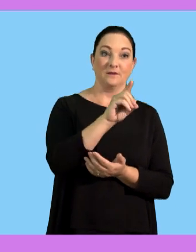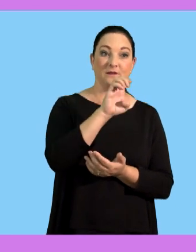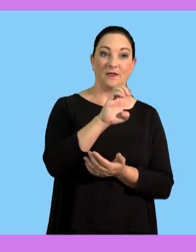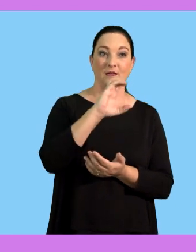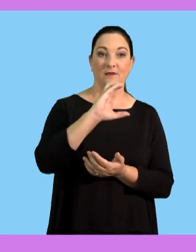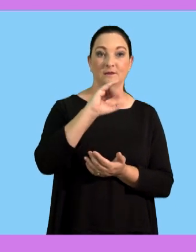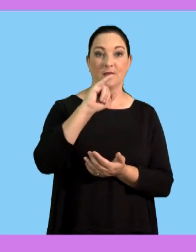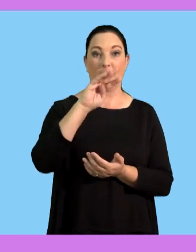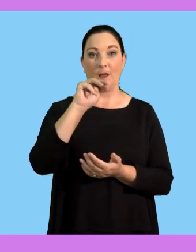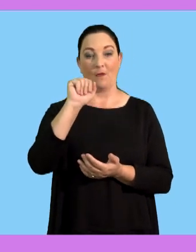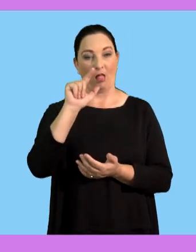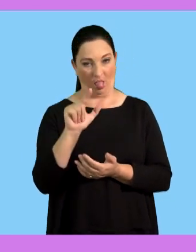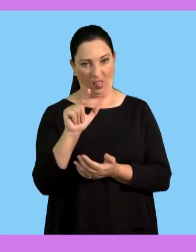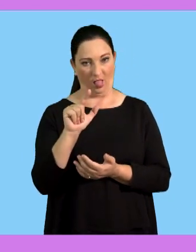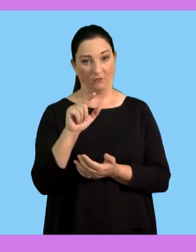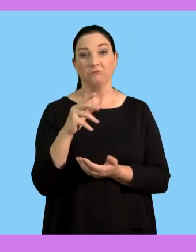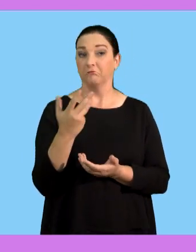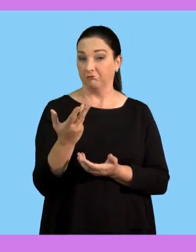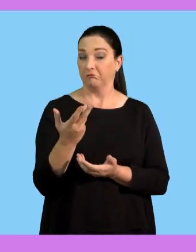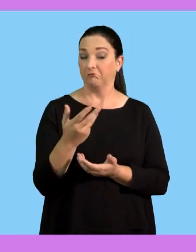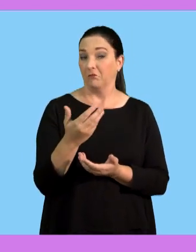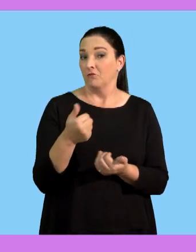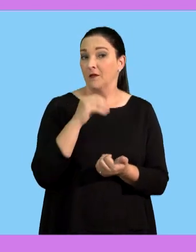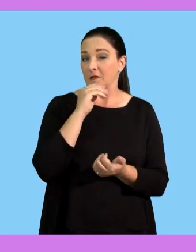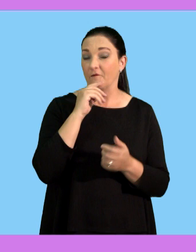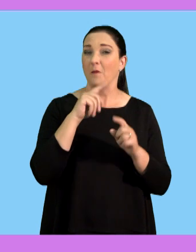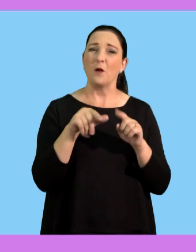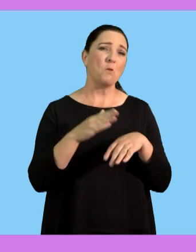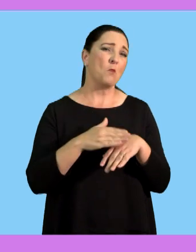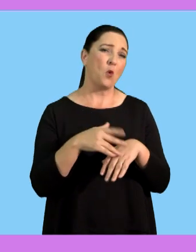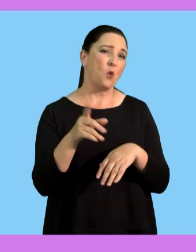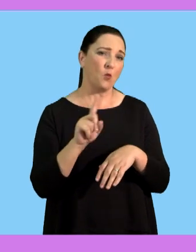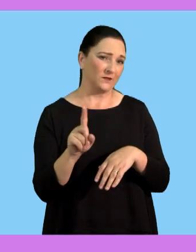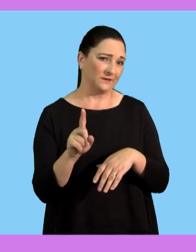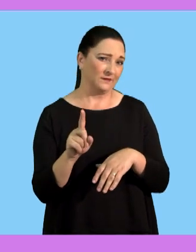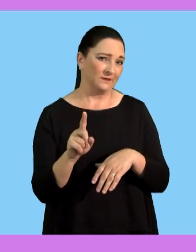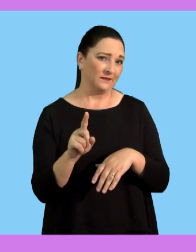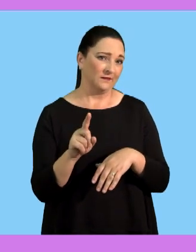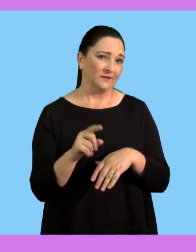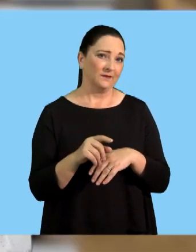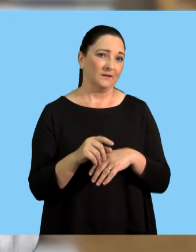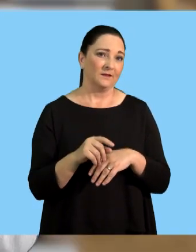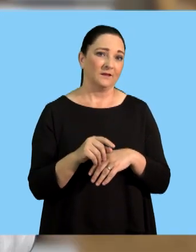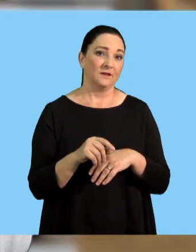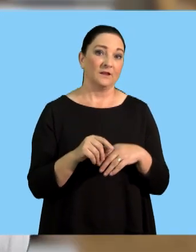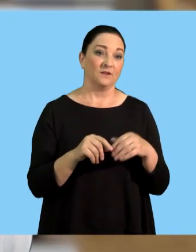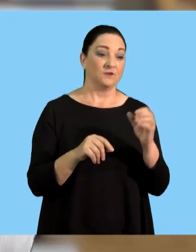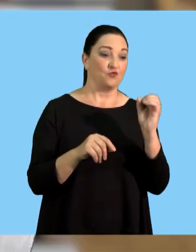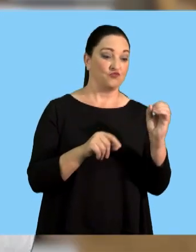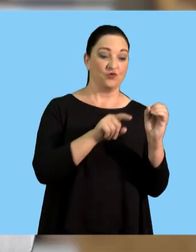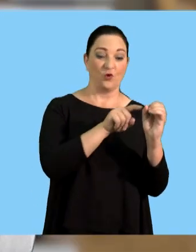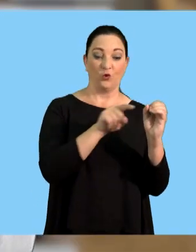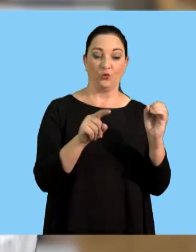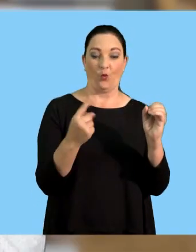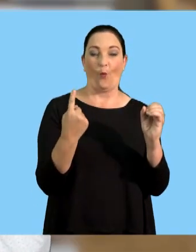Okay, so that will be sufficient, but what else can we use? All right, basically we can express probability using any number between